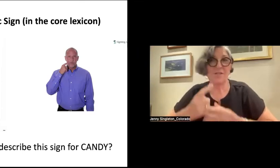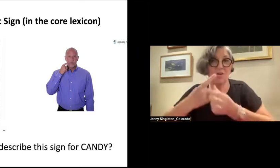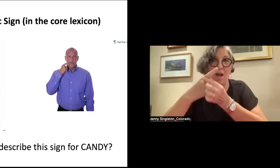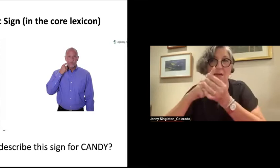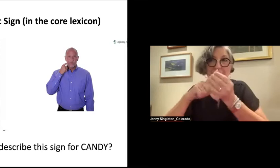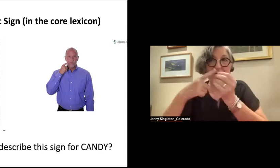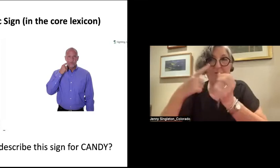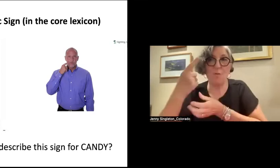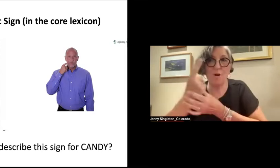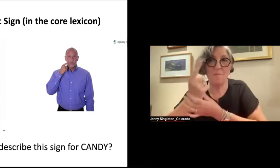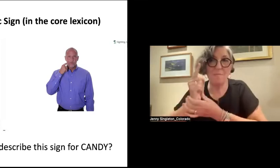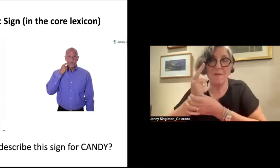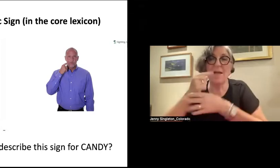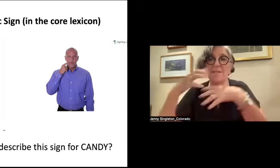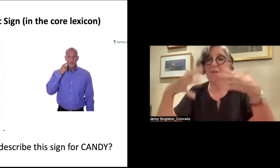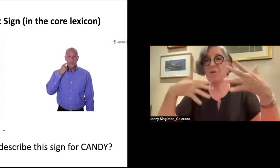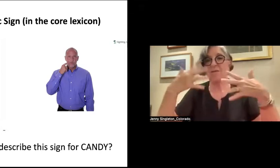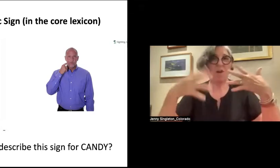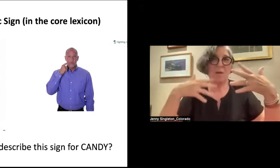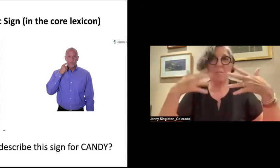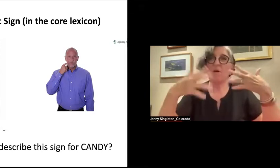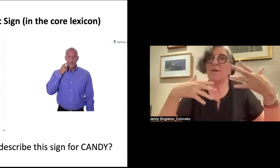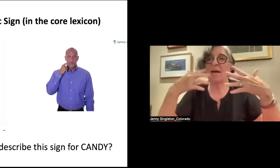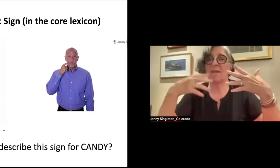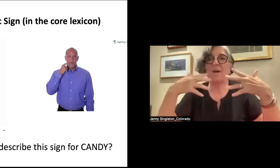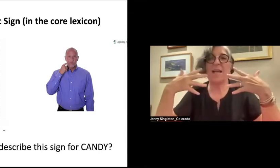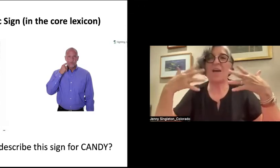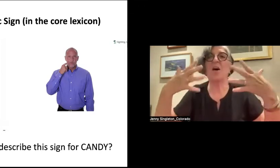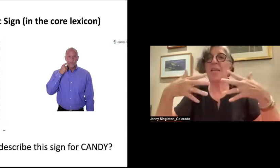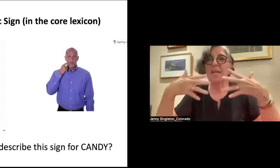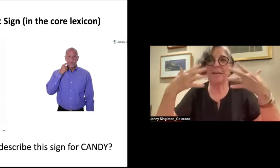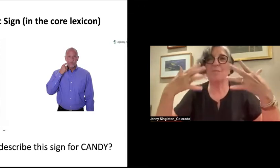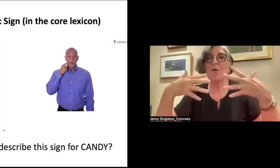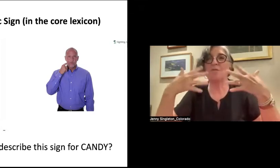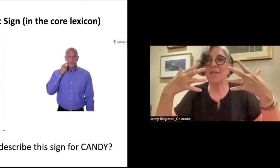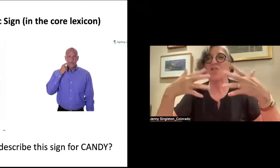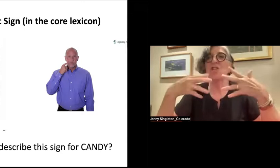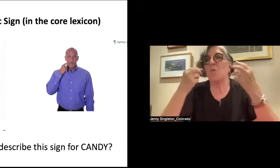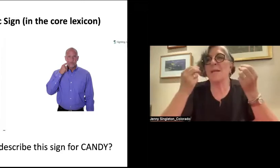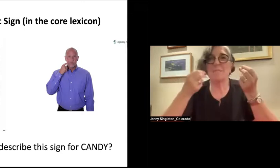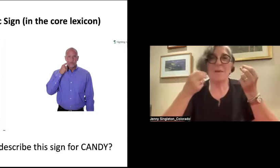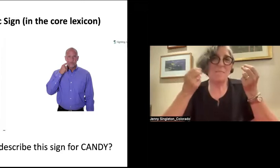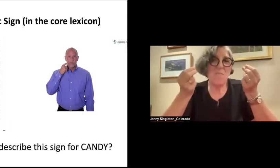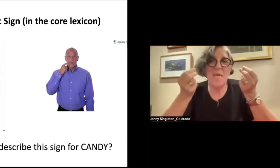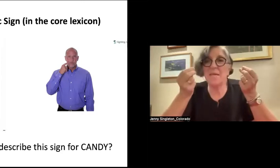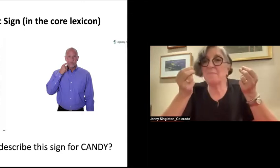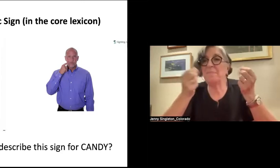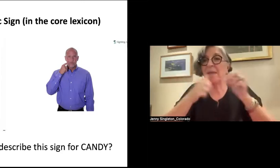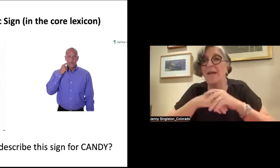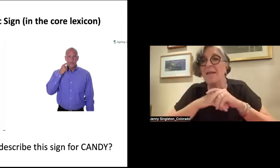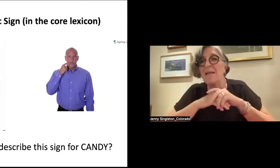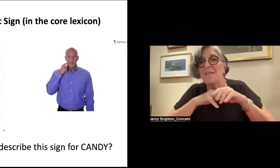are describing the form, and some are describing more of a kind of iconic motivation or what it might